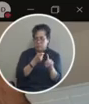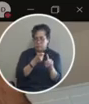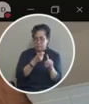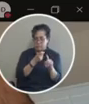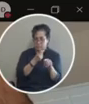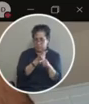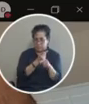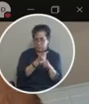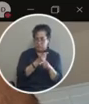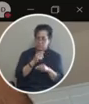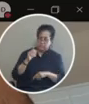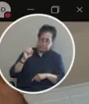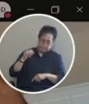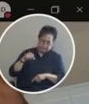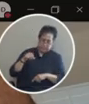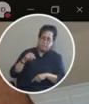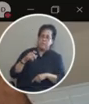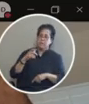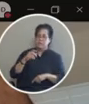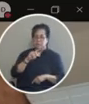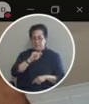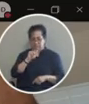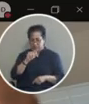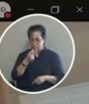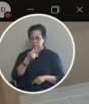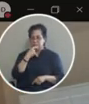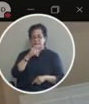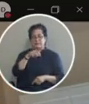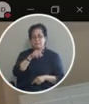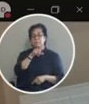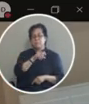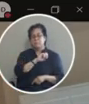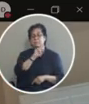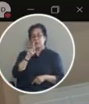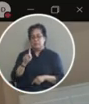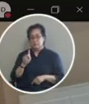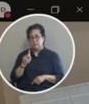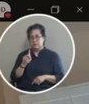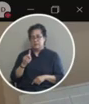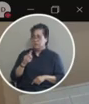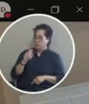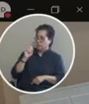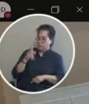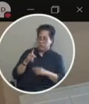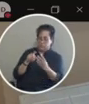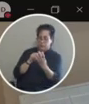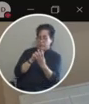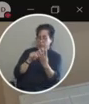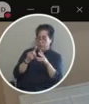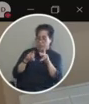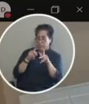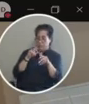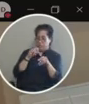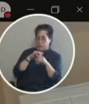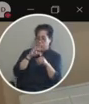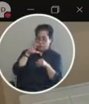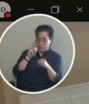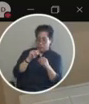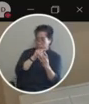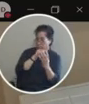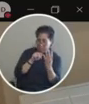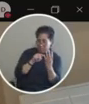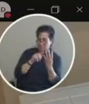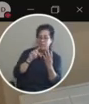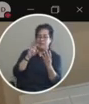fund. The way it was set up, it absolutely has to come back. Okay. I just think it's important for the 4 people that voted against this to understand that